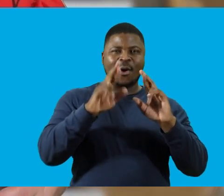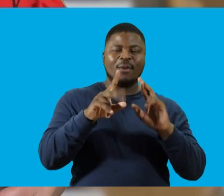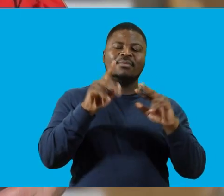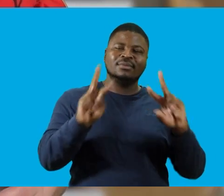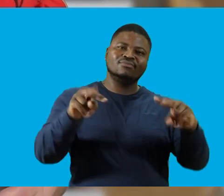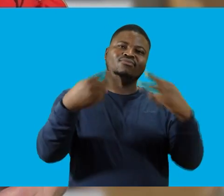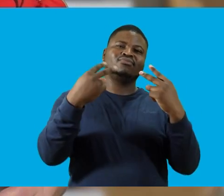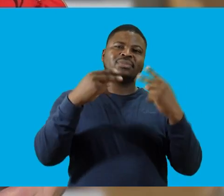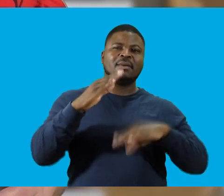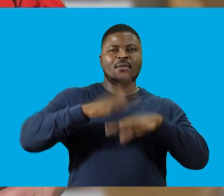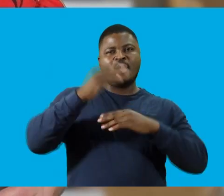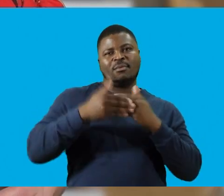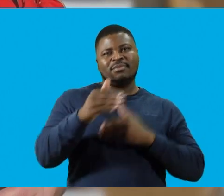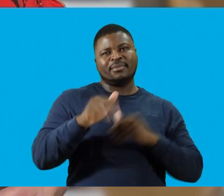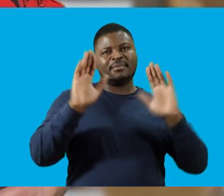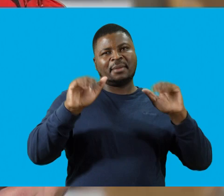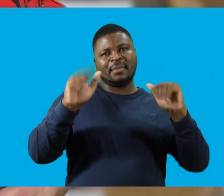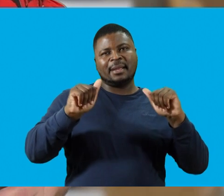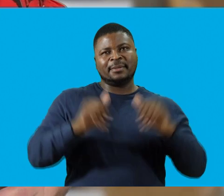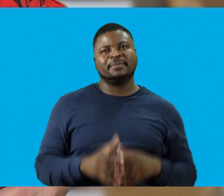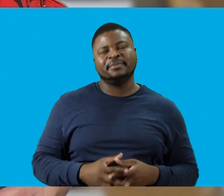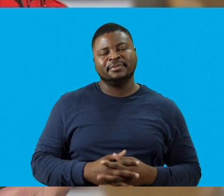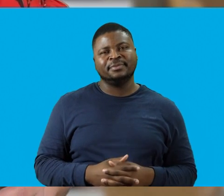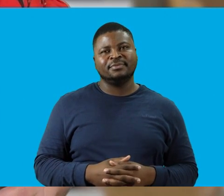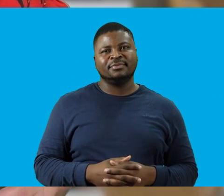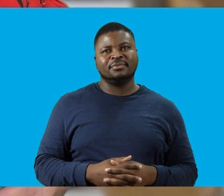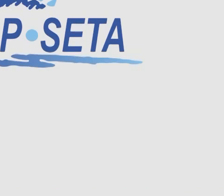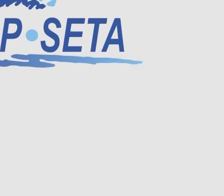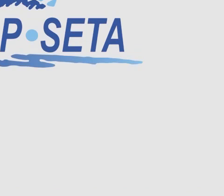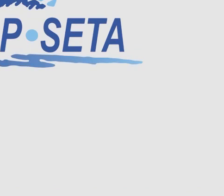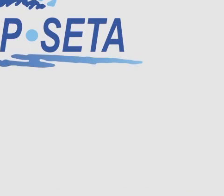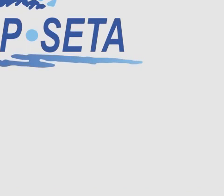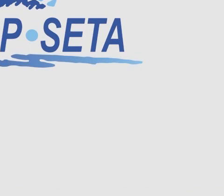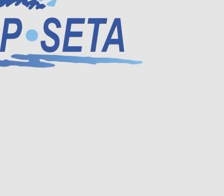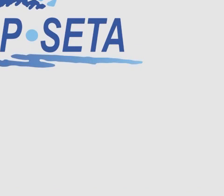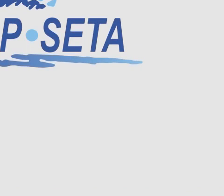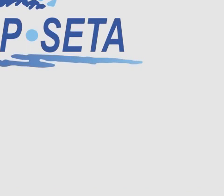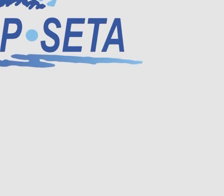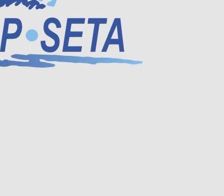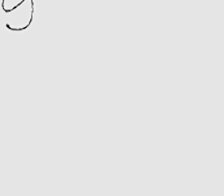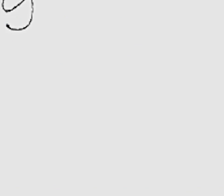tune in soon. Goodbye.